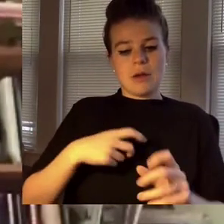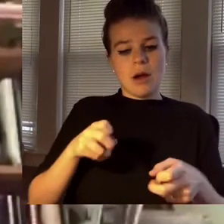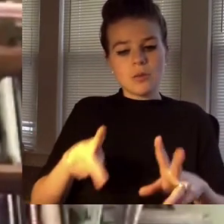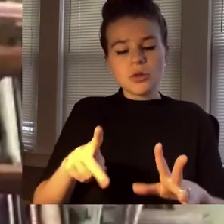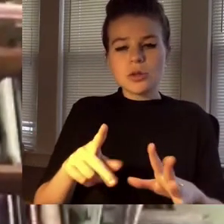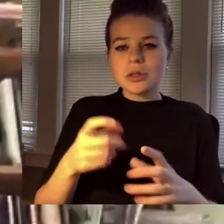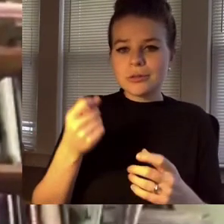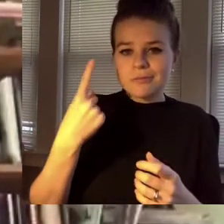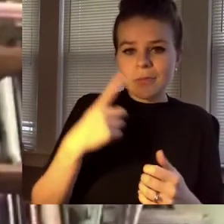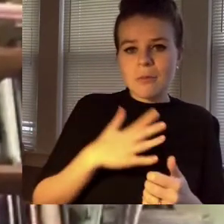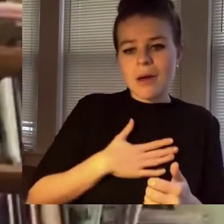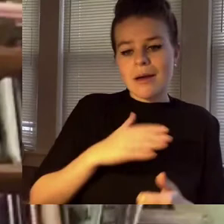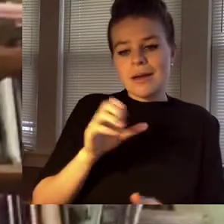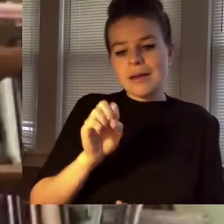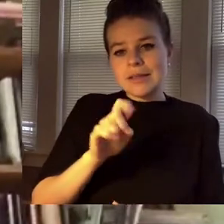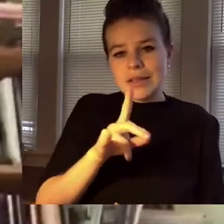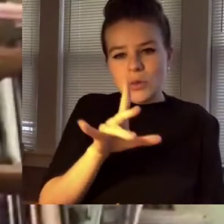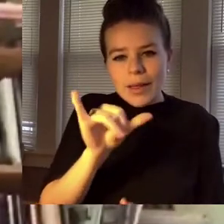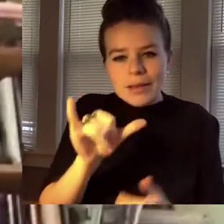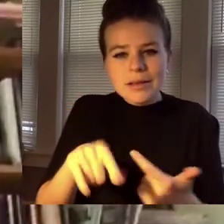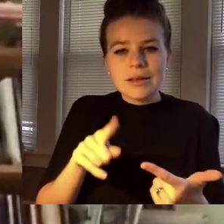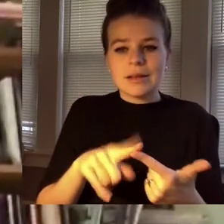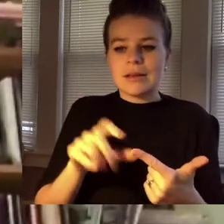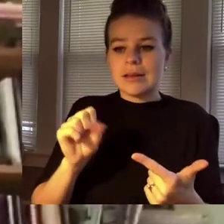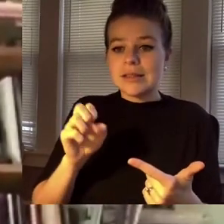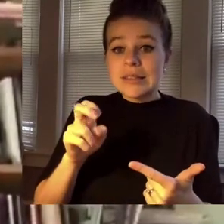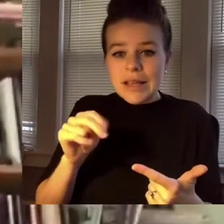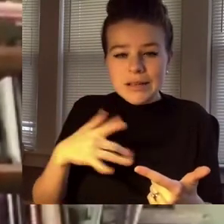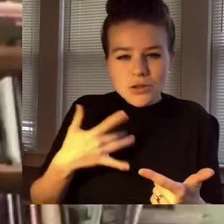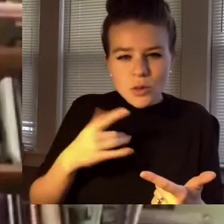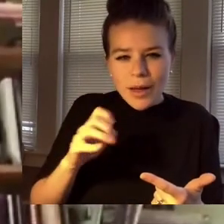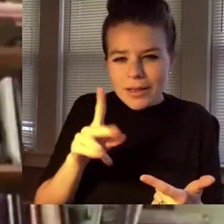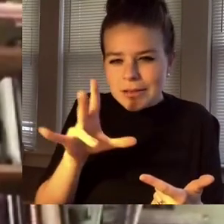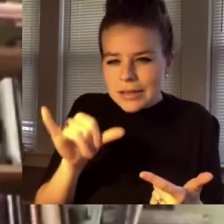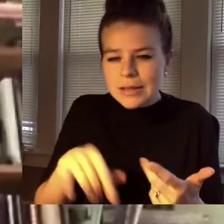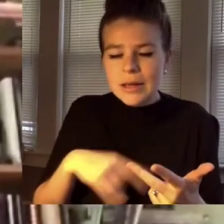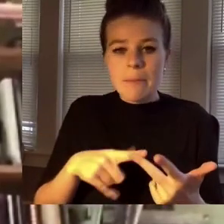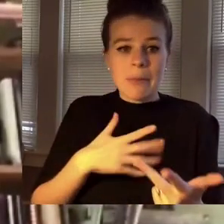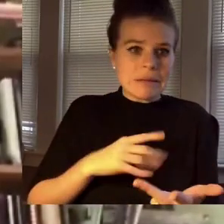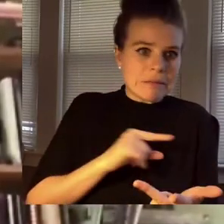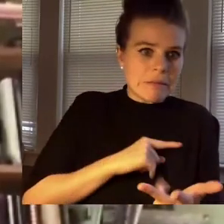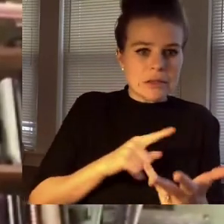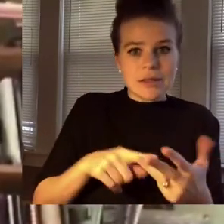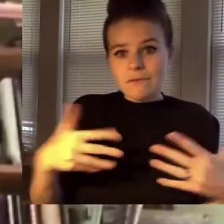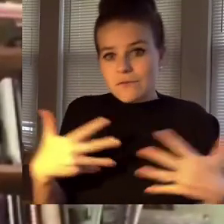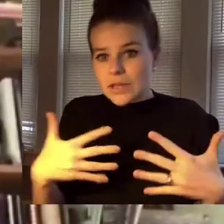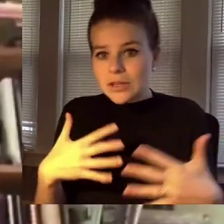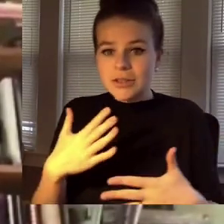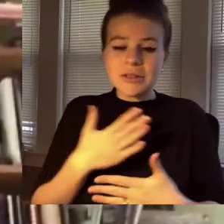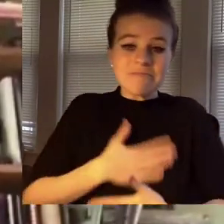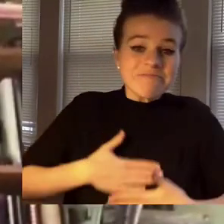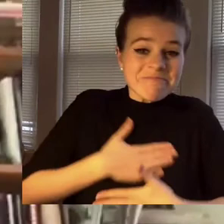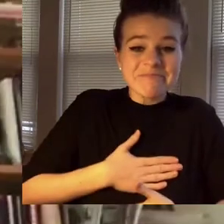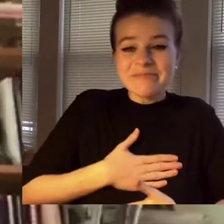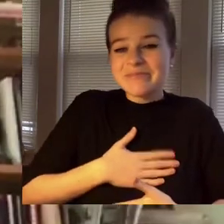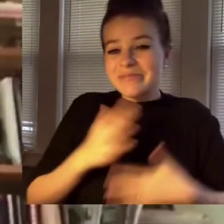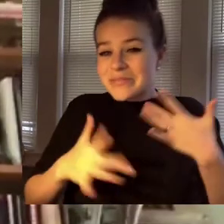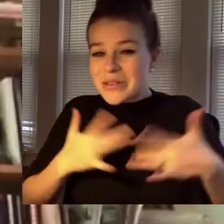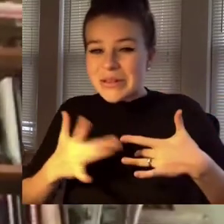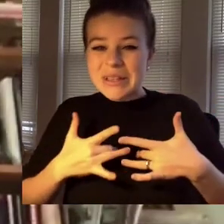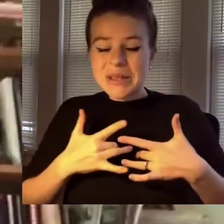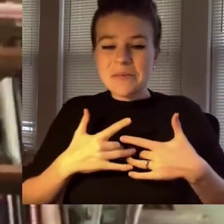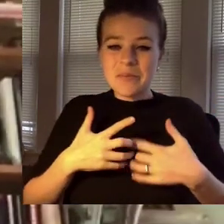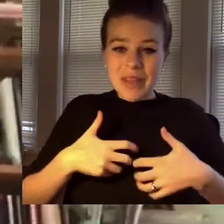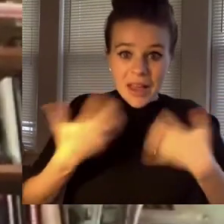my sensuality, my fears, my anxieties, my guilts, my regrets, my delights, my joys, my anger,